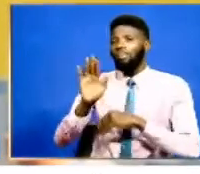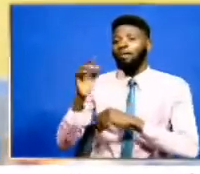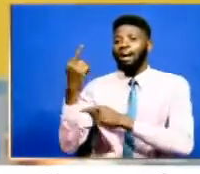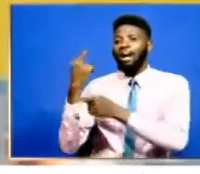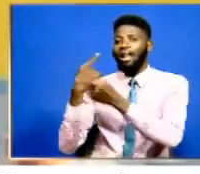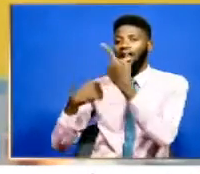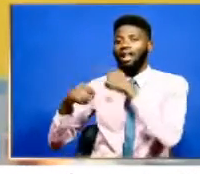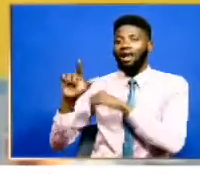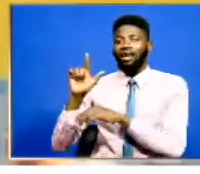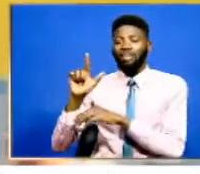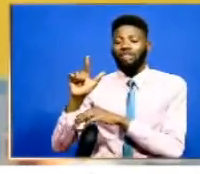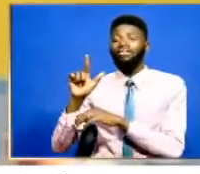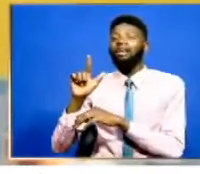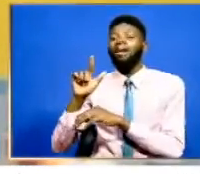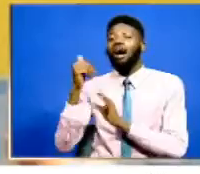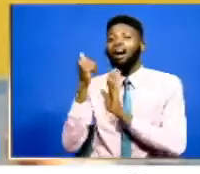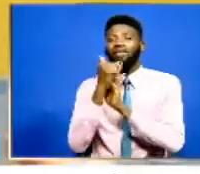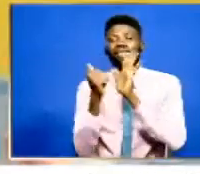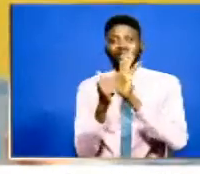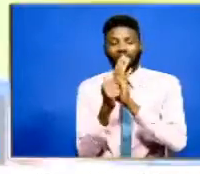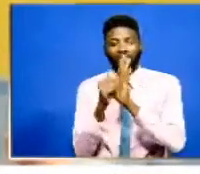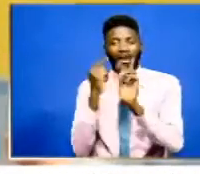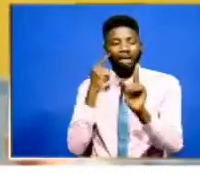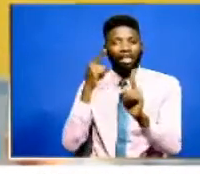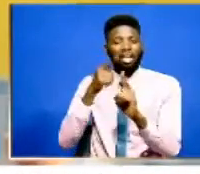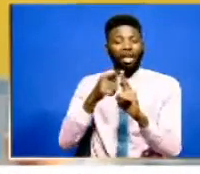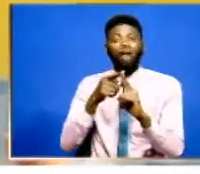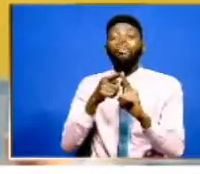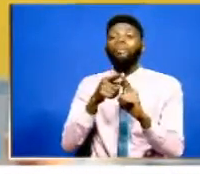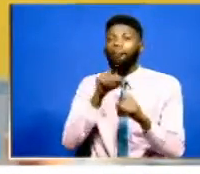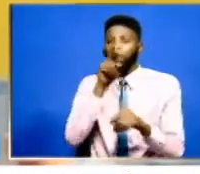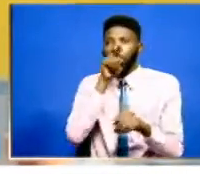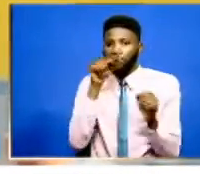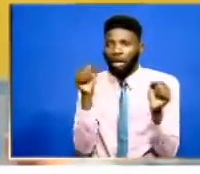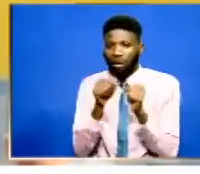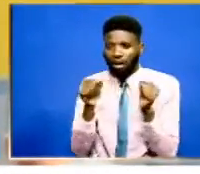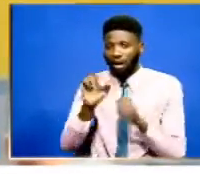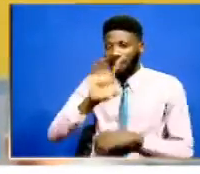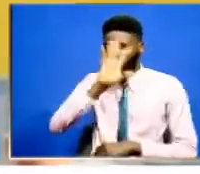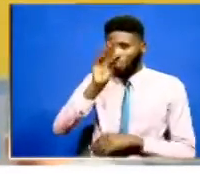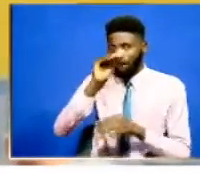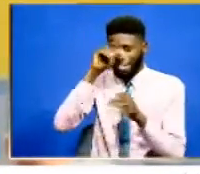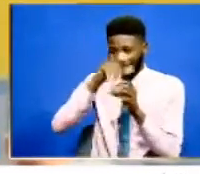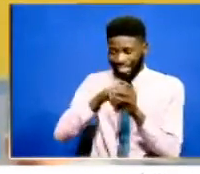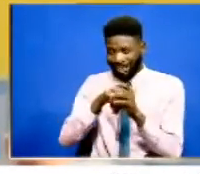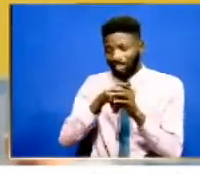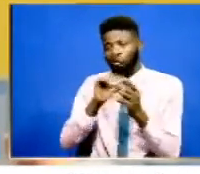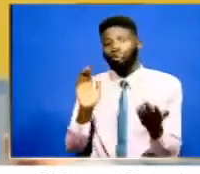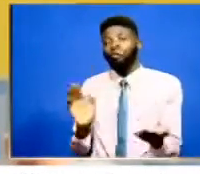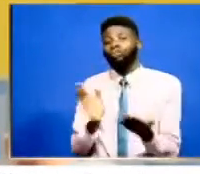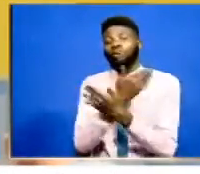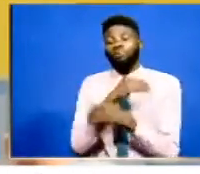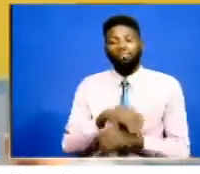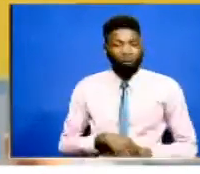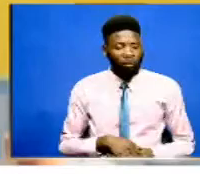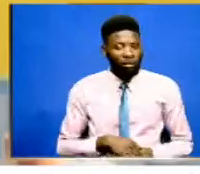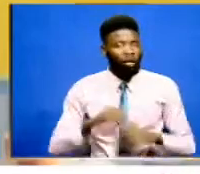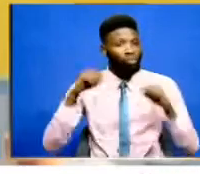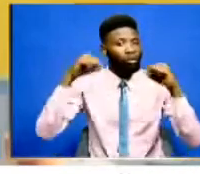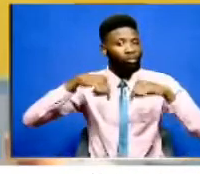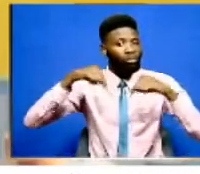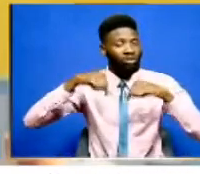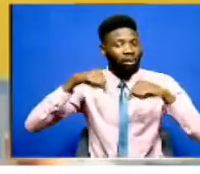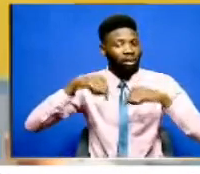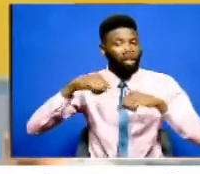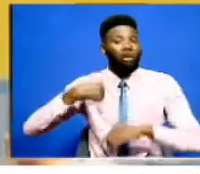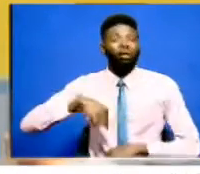the elimination of malaria and on the African continent. Today, we fulfill